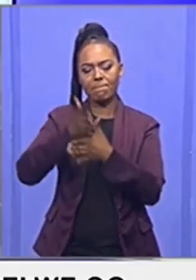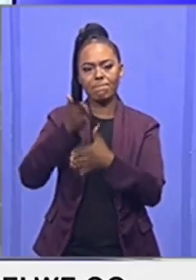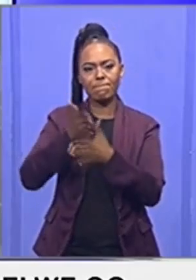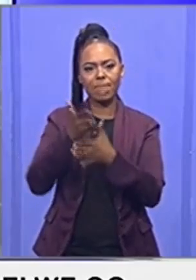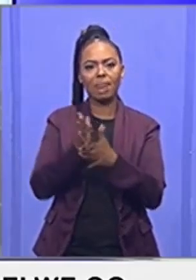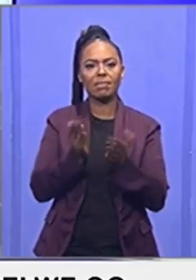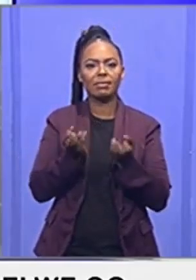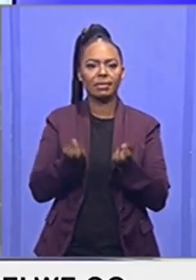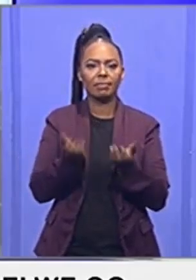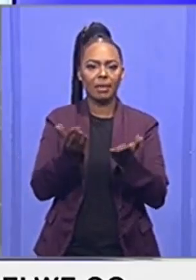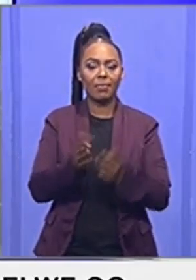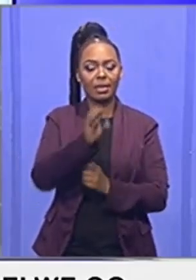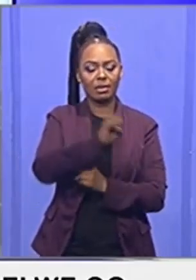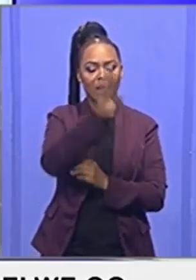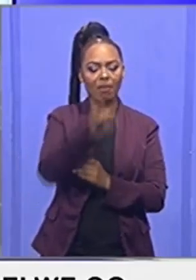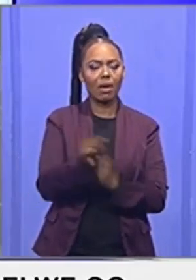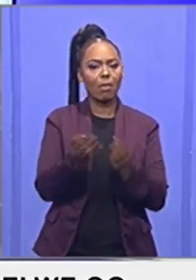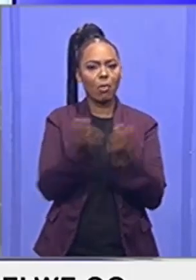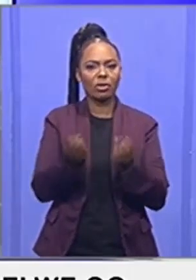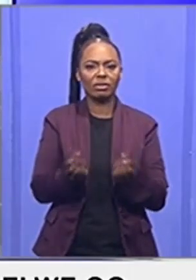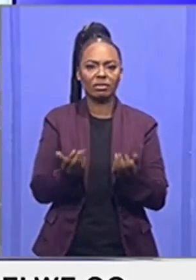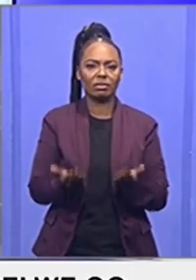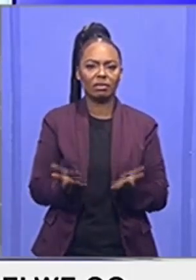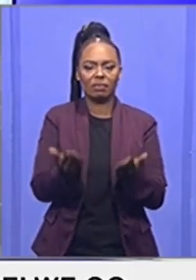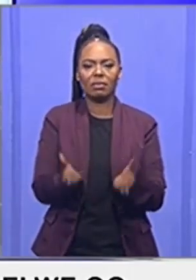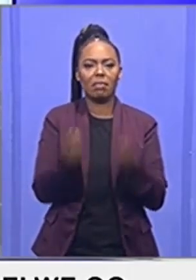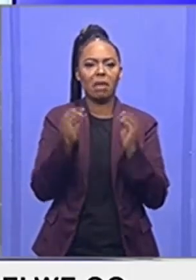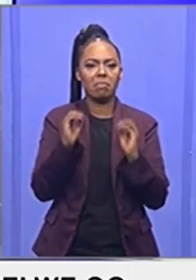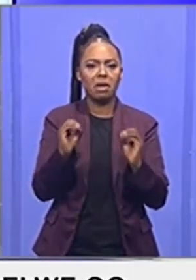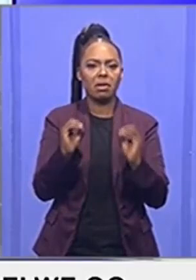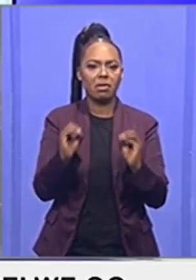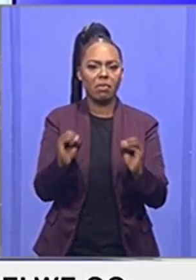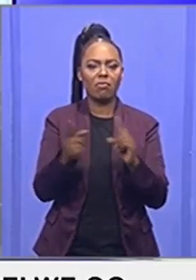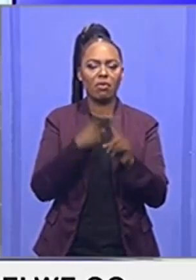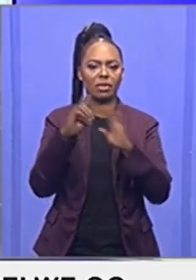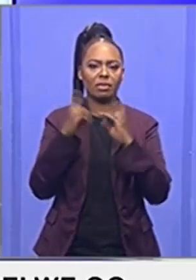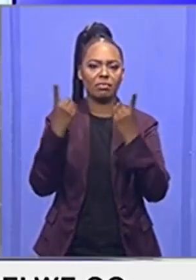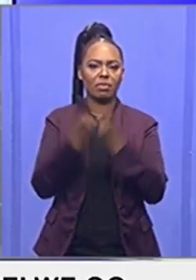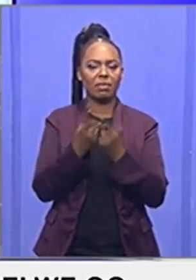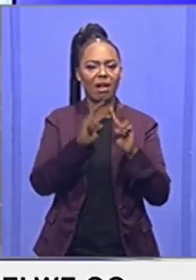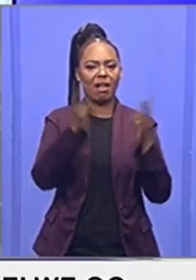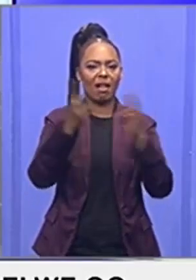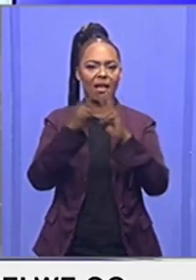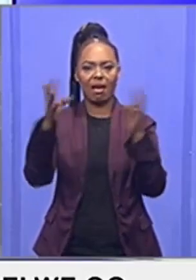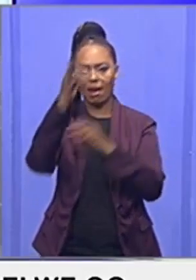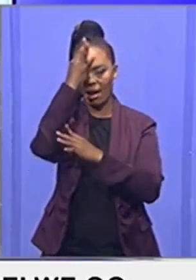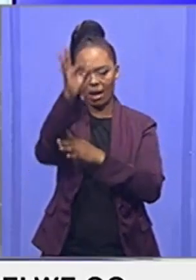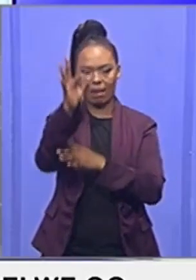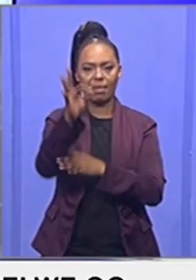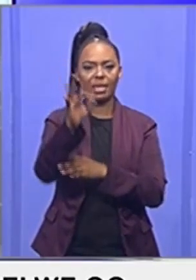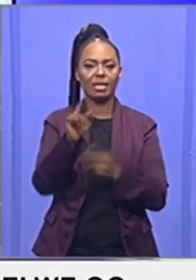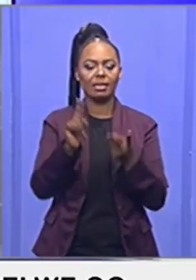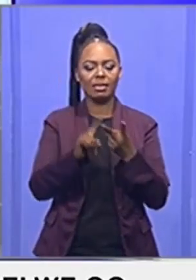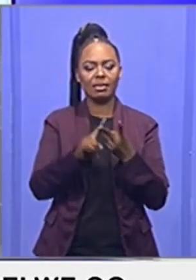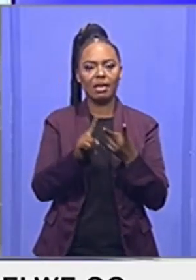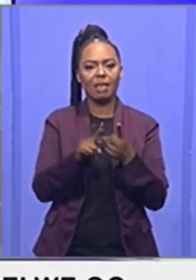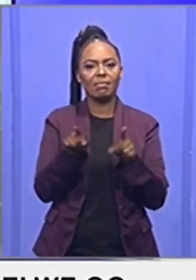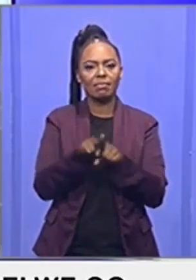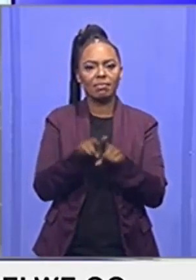maAforika Borwa a ngongorega ka ditirelo tseo ba di amogelang go tswa mo mafapheng a farologaneng a puso le ditheo tsa yona le ka